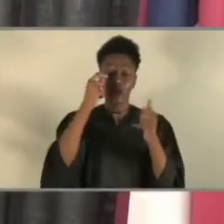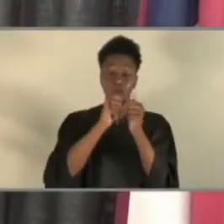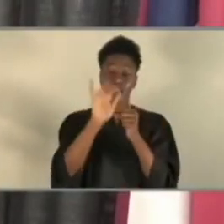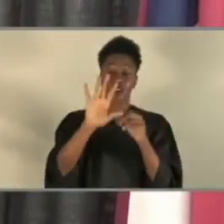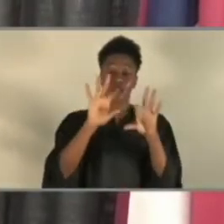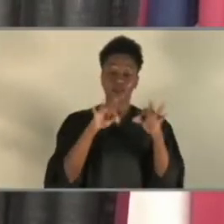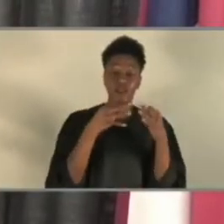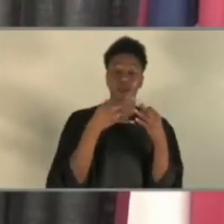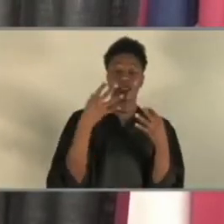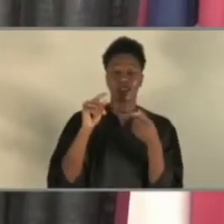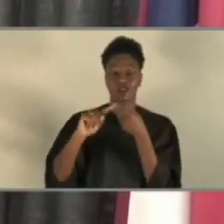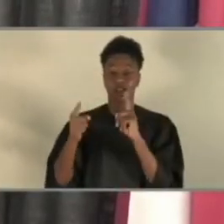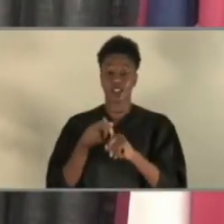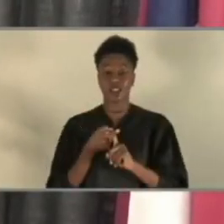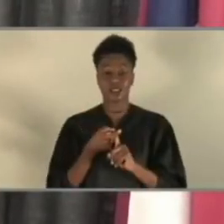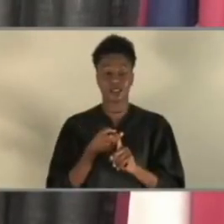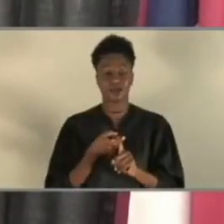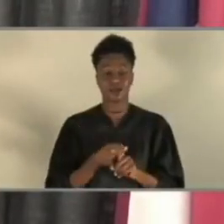and friends.